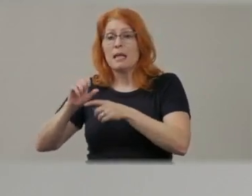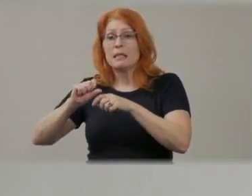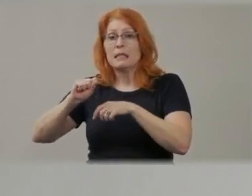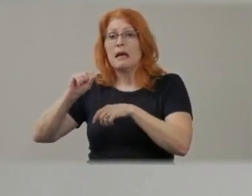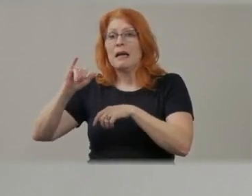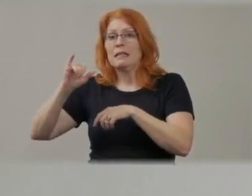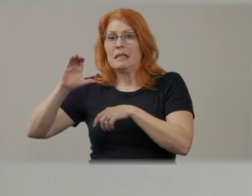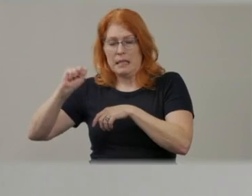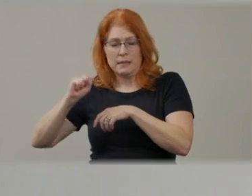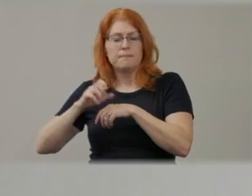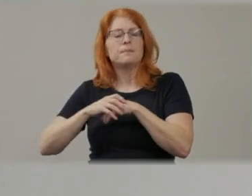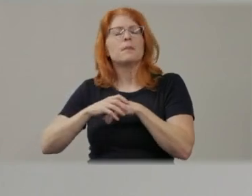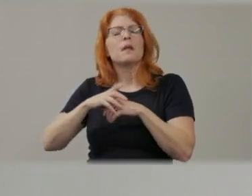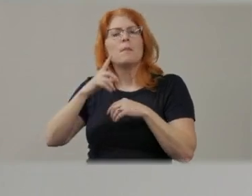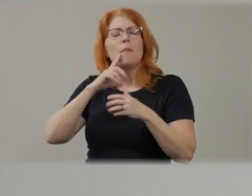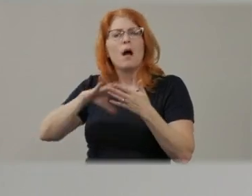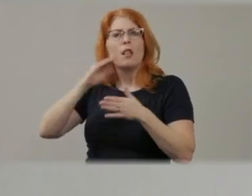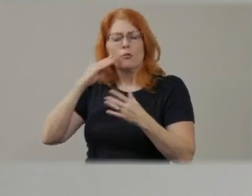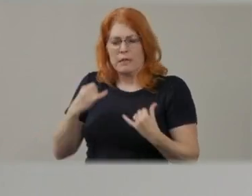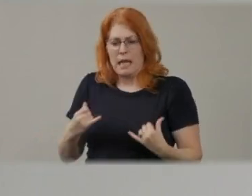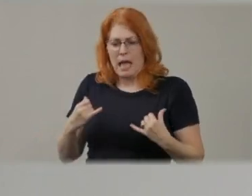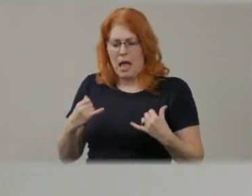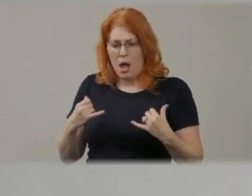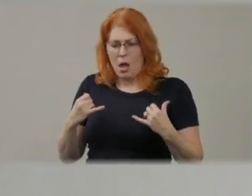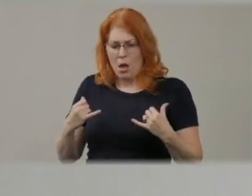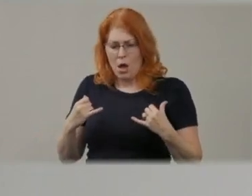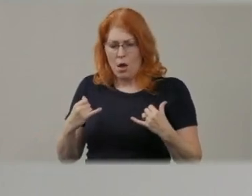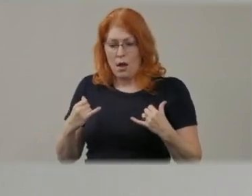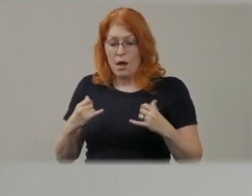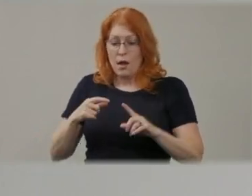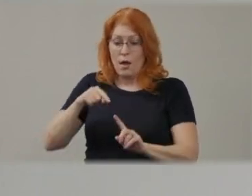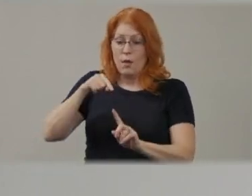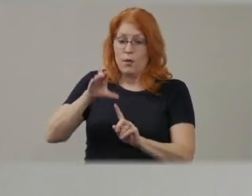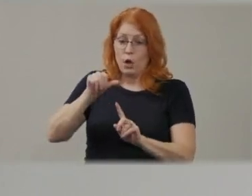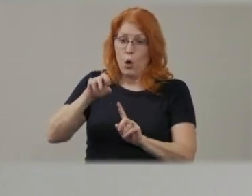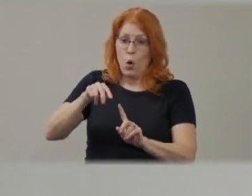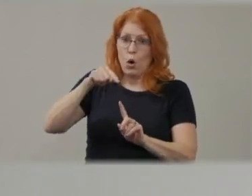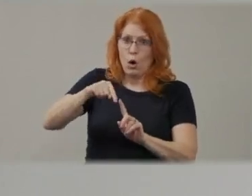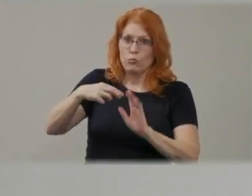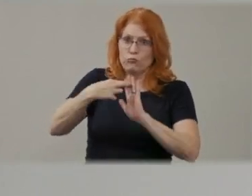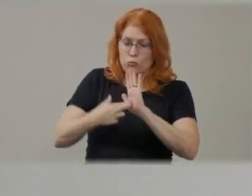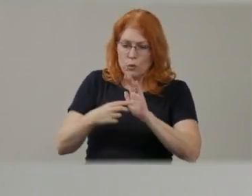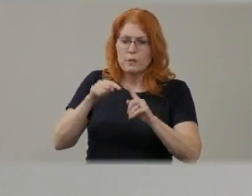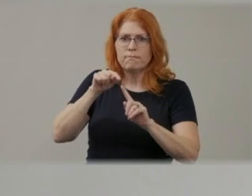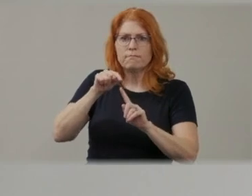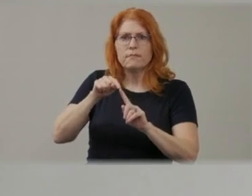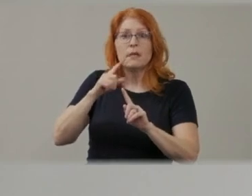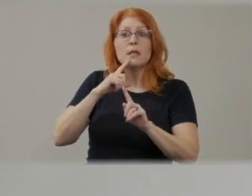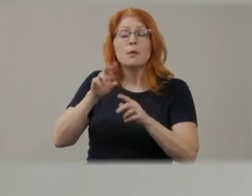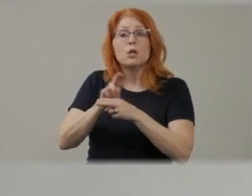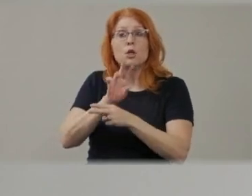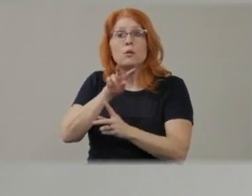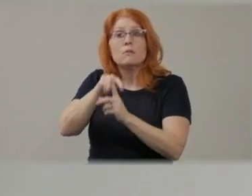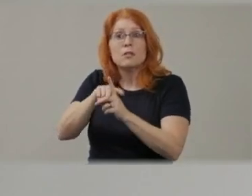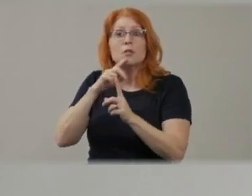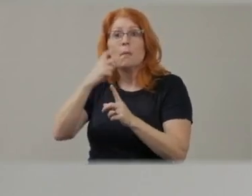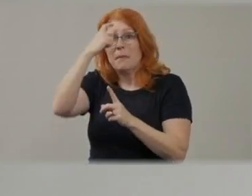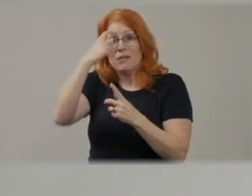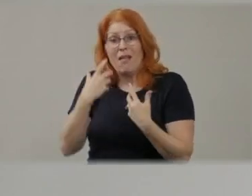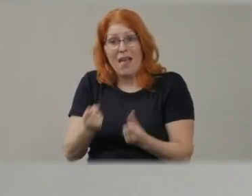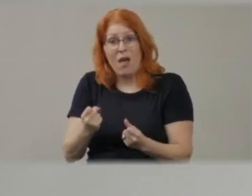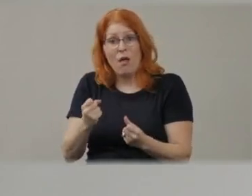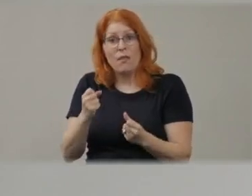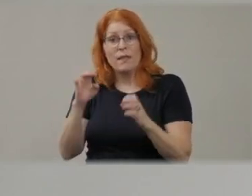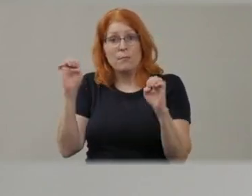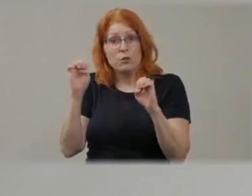But I realize now that a lot of the core tenets of that can be used for mental health emergencies too. And let